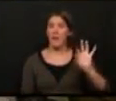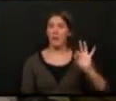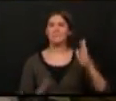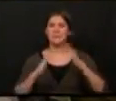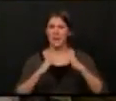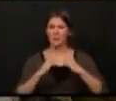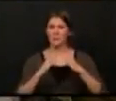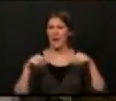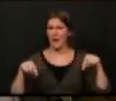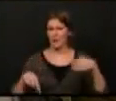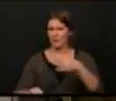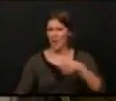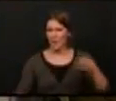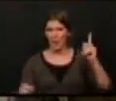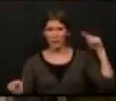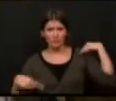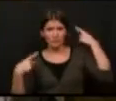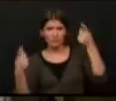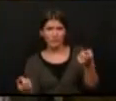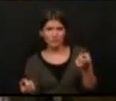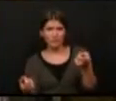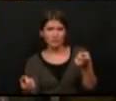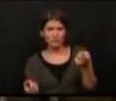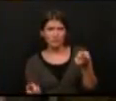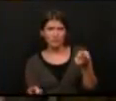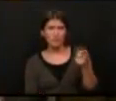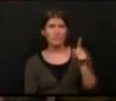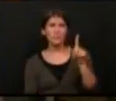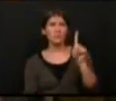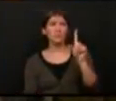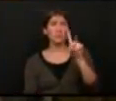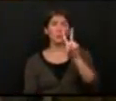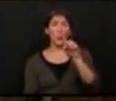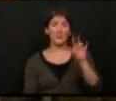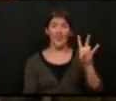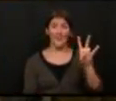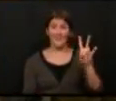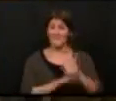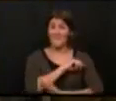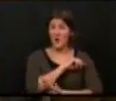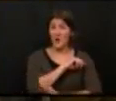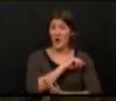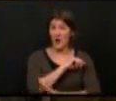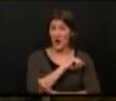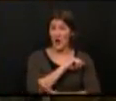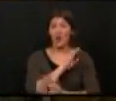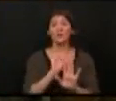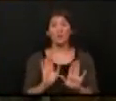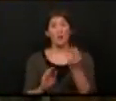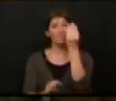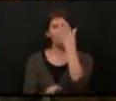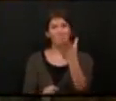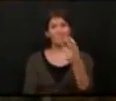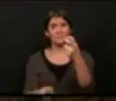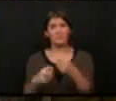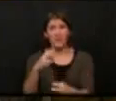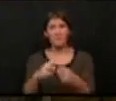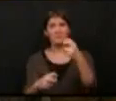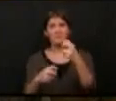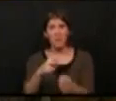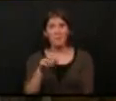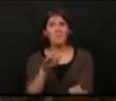downtown Brattleboro since the 1st of September 2007. We have been having an ongoing problem